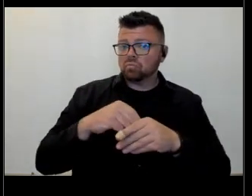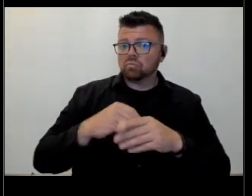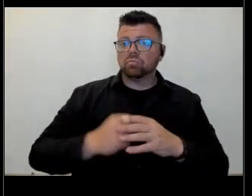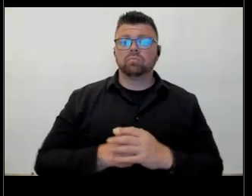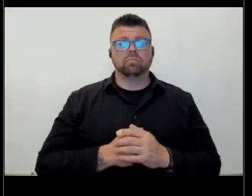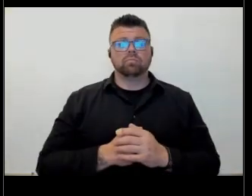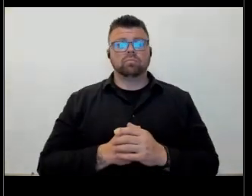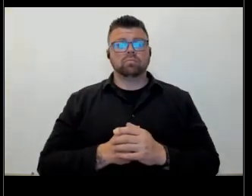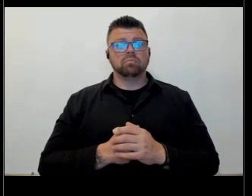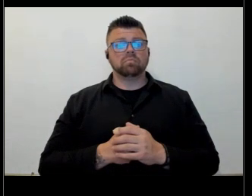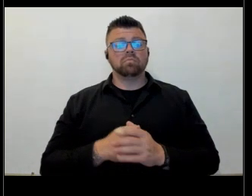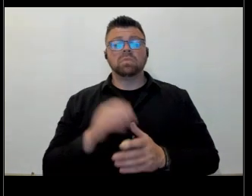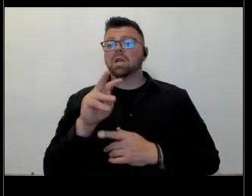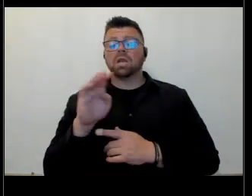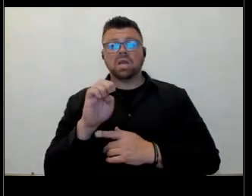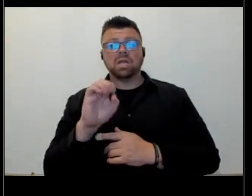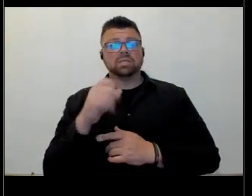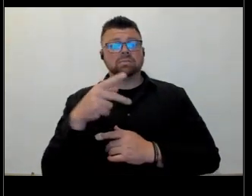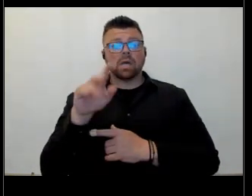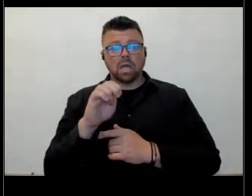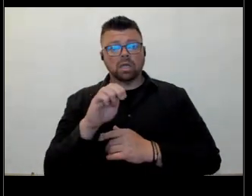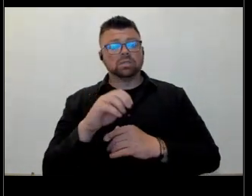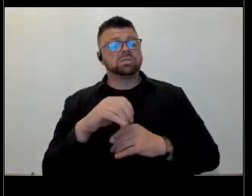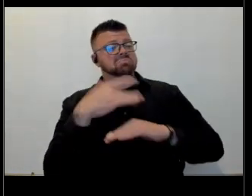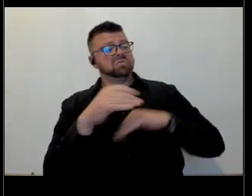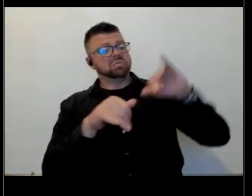knee space at sinks and pipe protection,